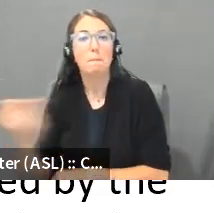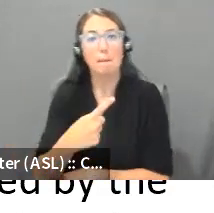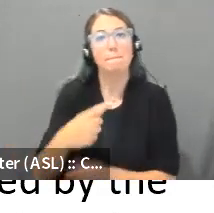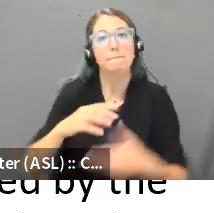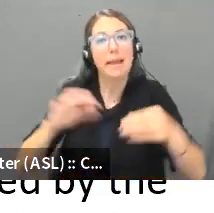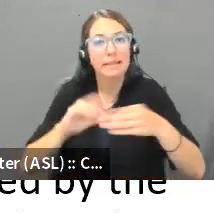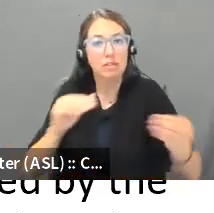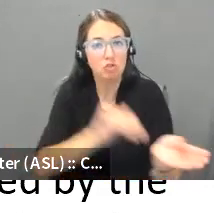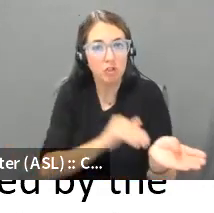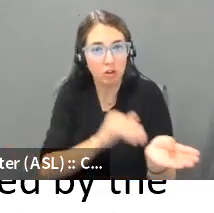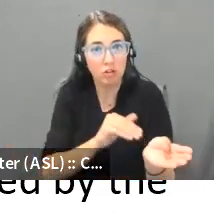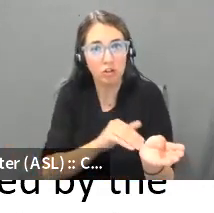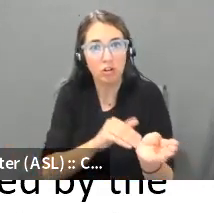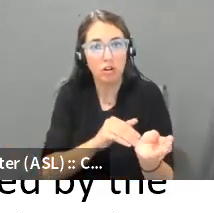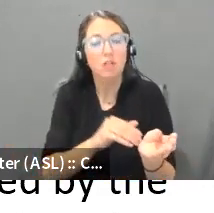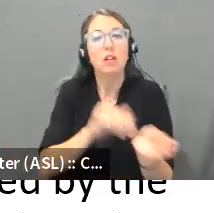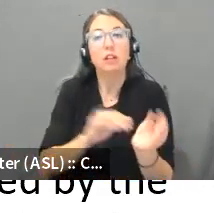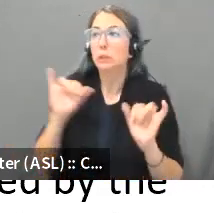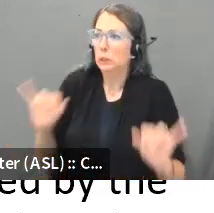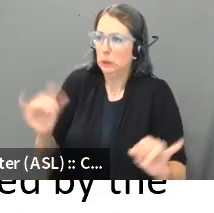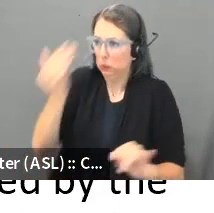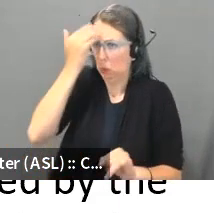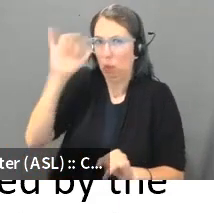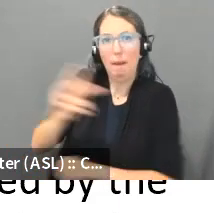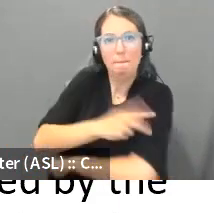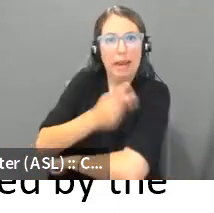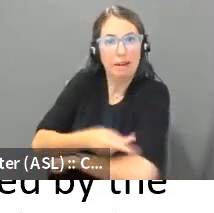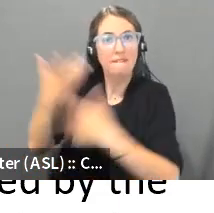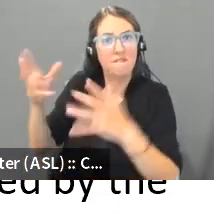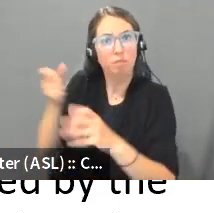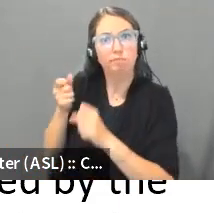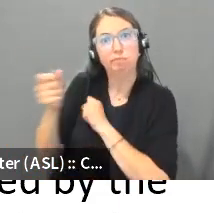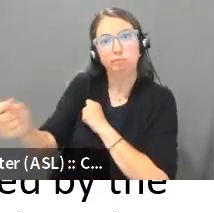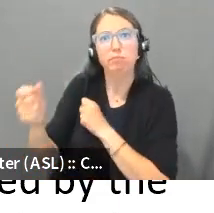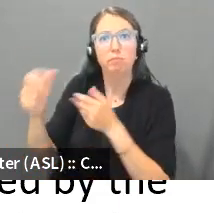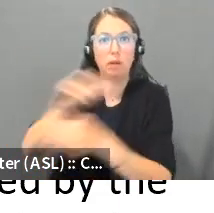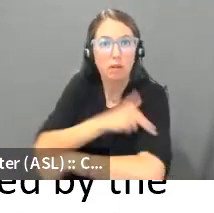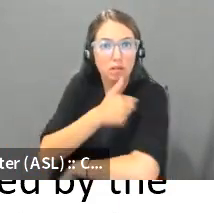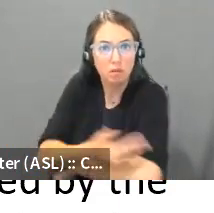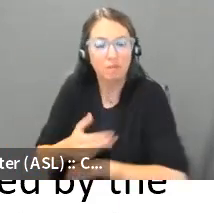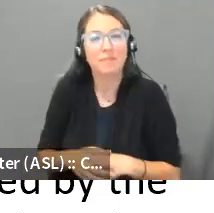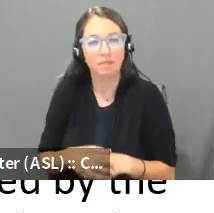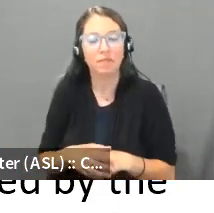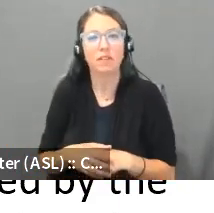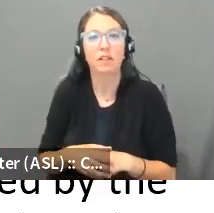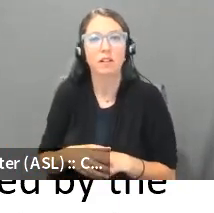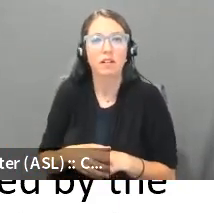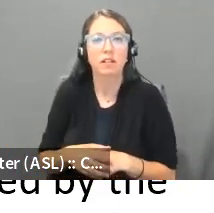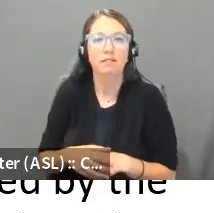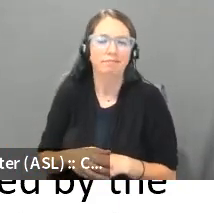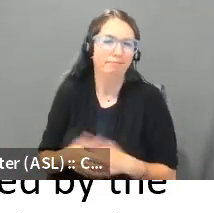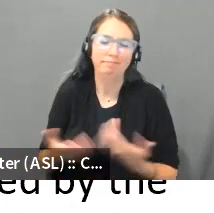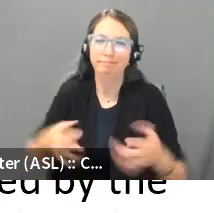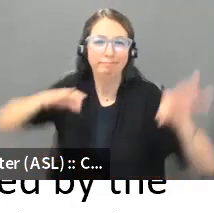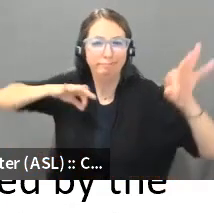A, prevent food waste, while B, ensuring meals are available to the patient when they need it the most. So with that, I'm going to pass it